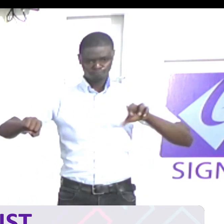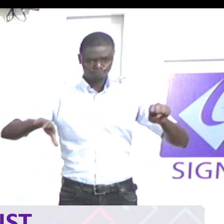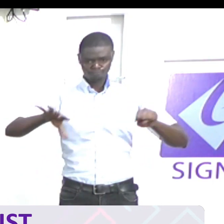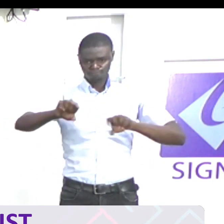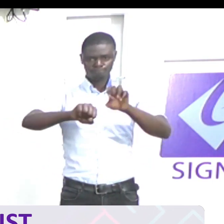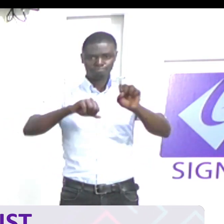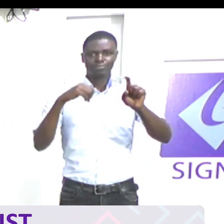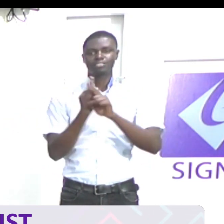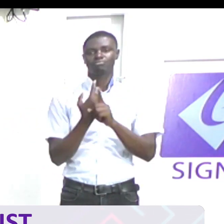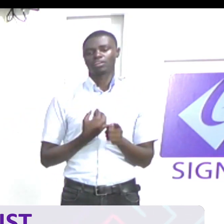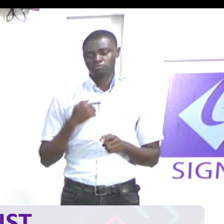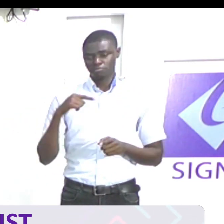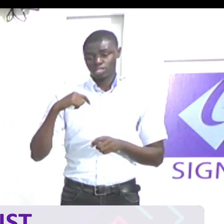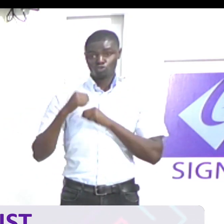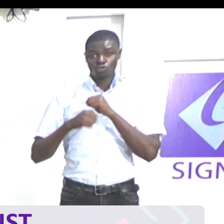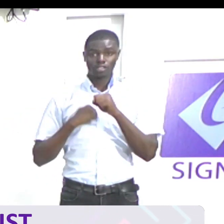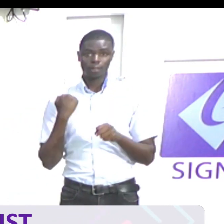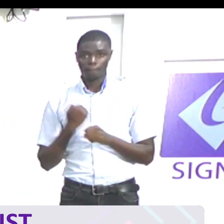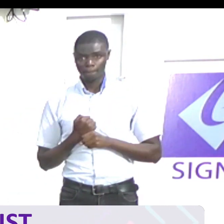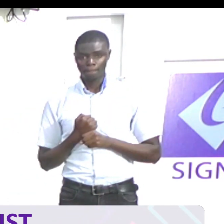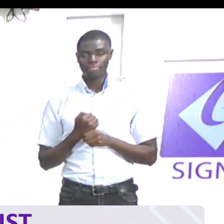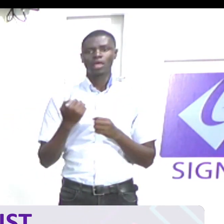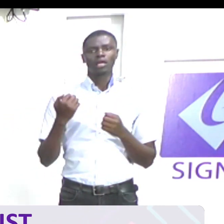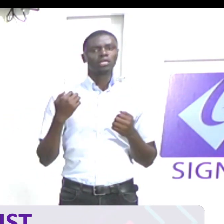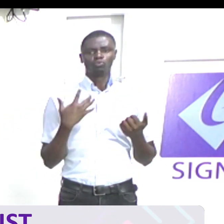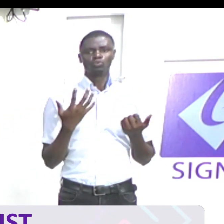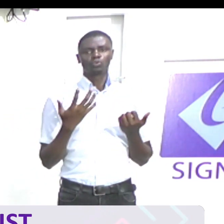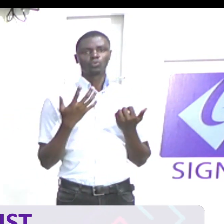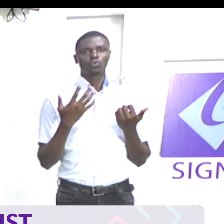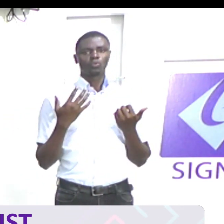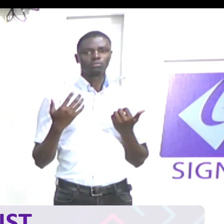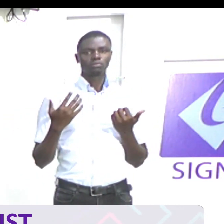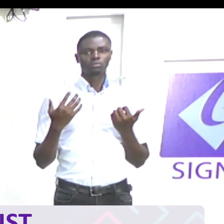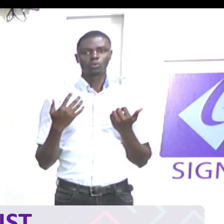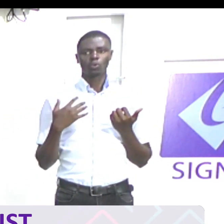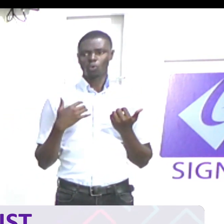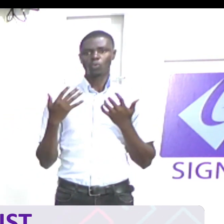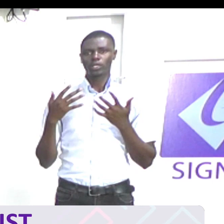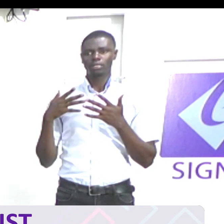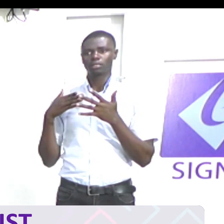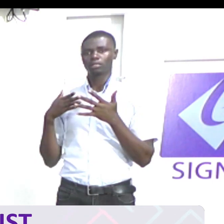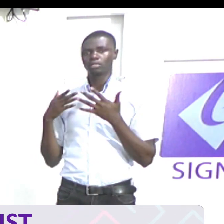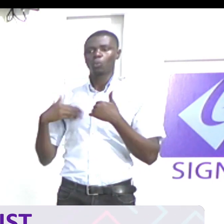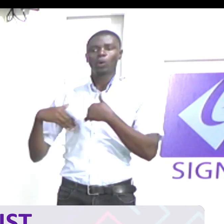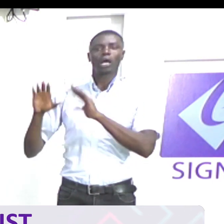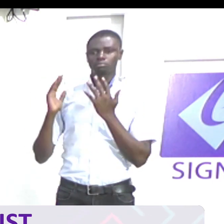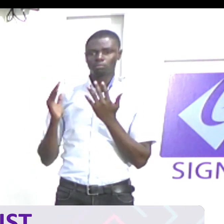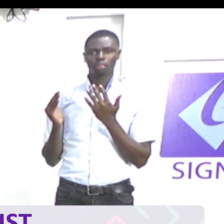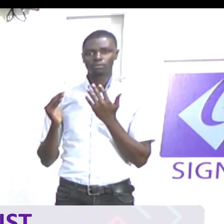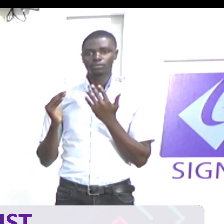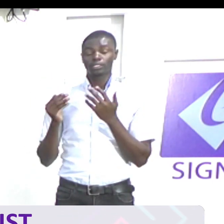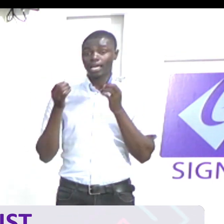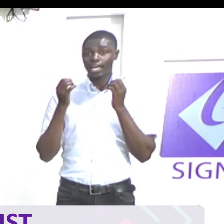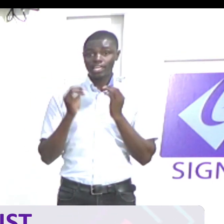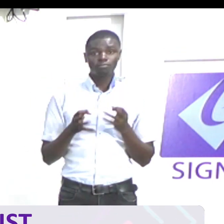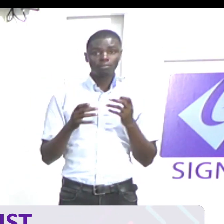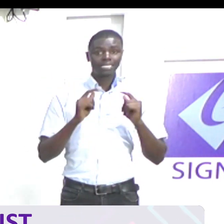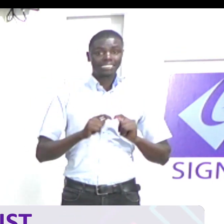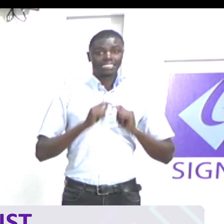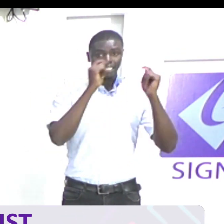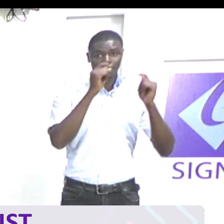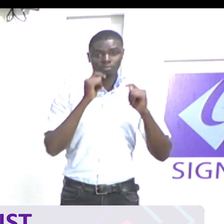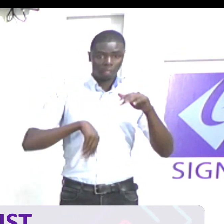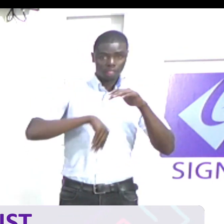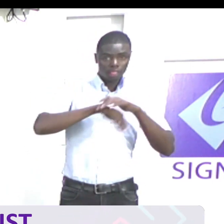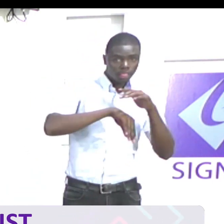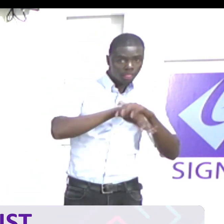ndio? So what about this year? Tutoke kwa ile story ya ile angle imetufungianga moja tu embrace zile kama ni talanta yako kucheza dimba for example